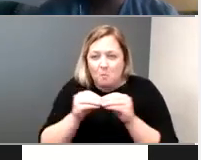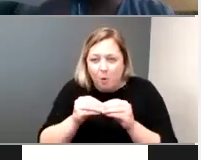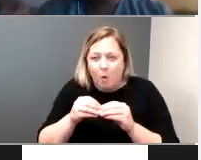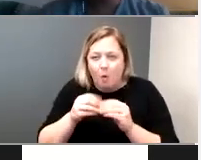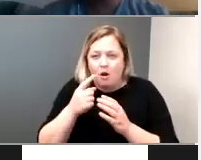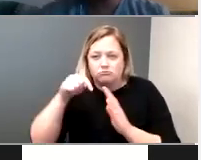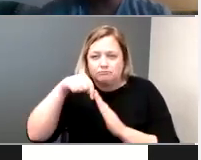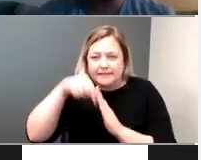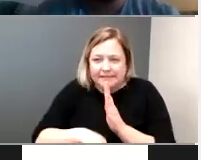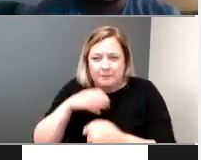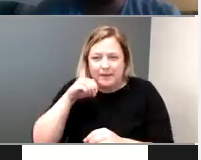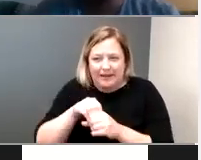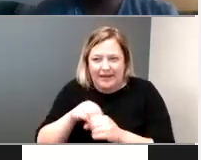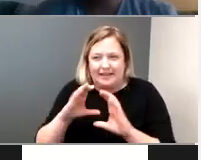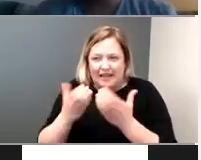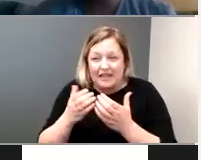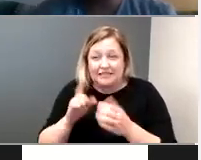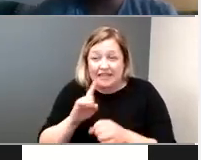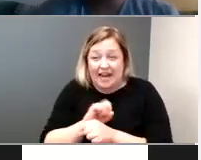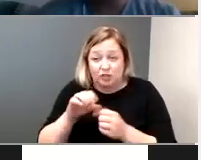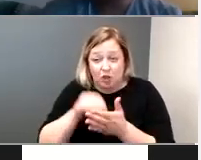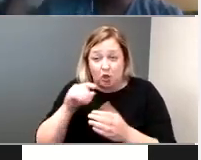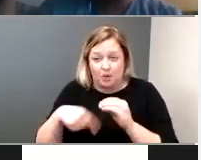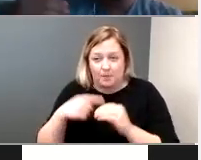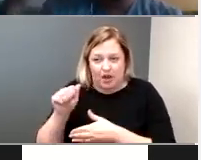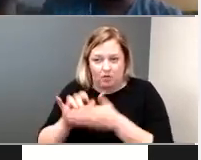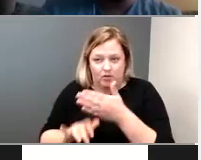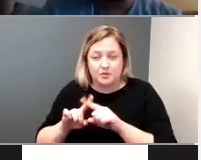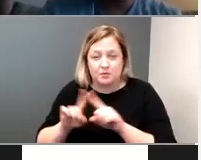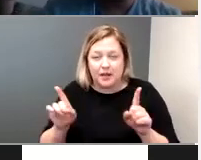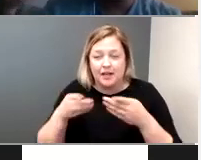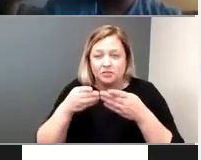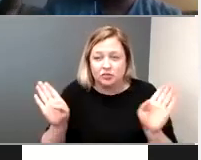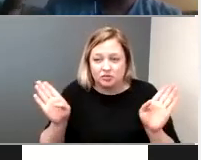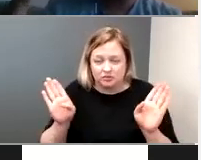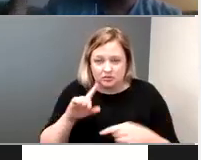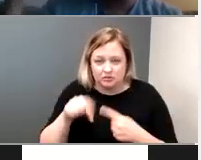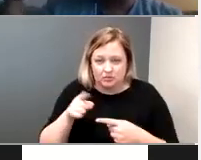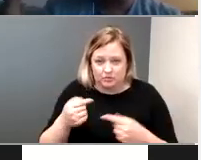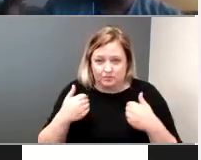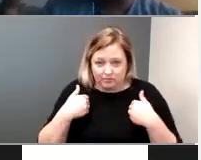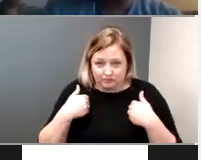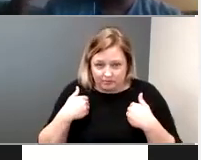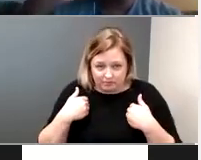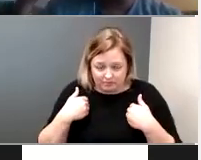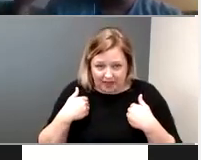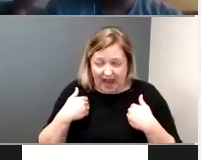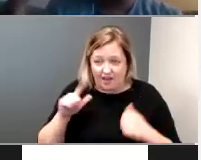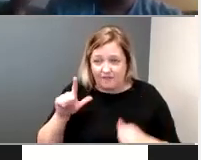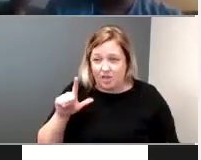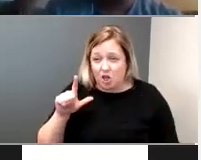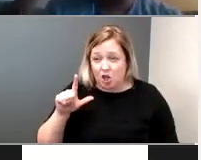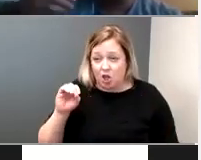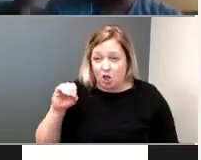the algorithms. Right now we are just recapping these things, but in general, when you have nested loops and those loops are in